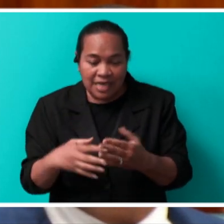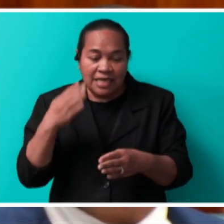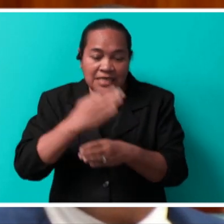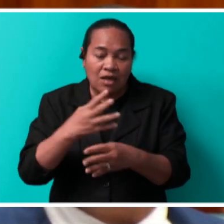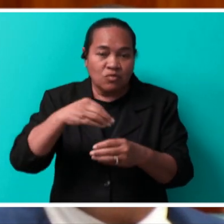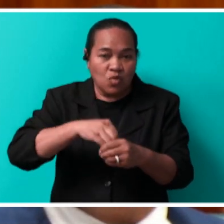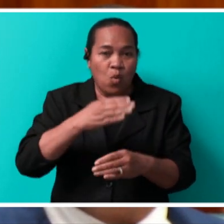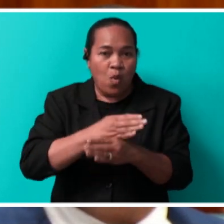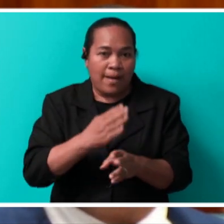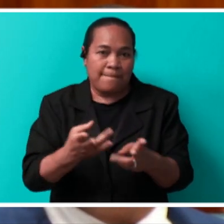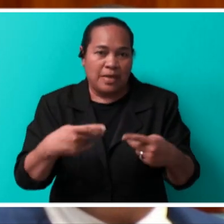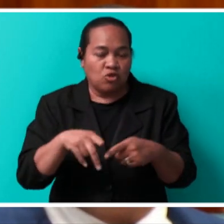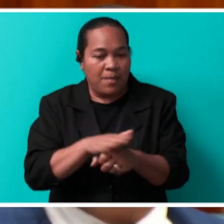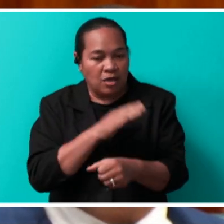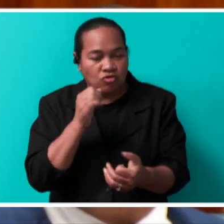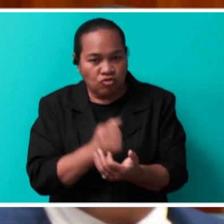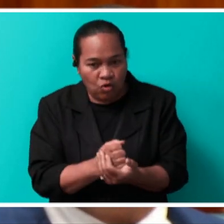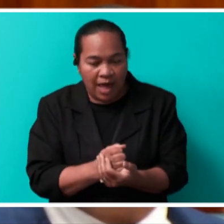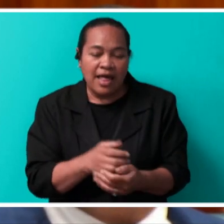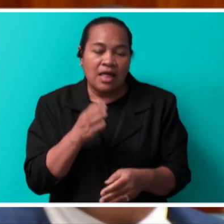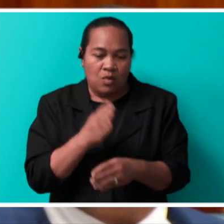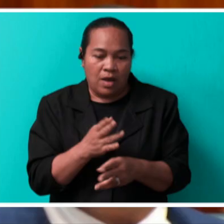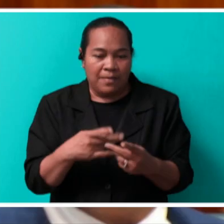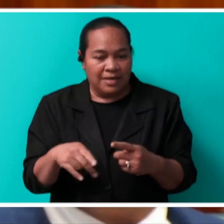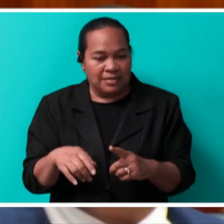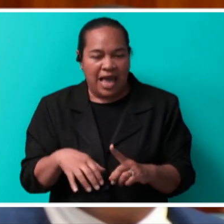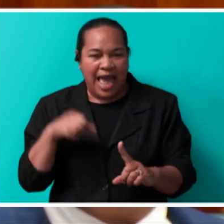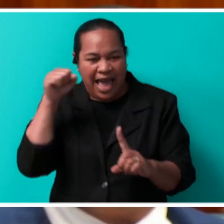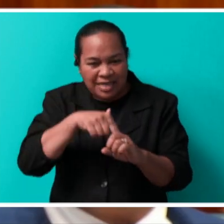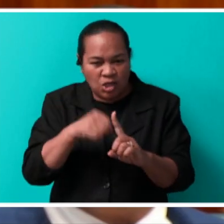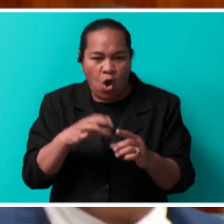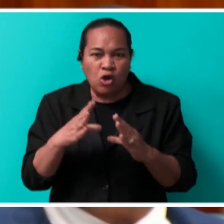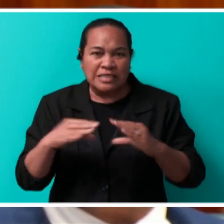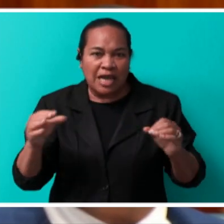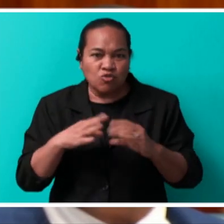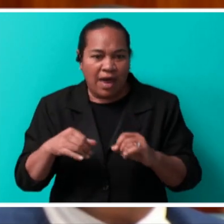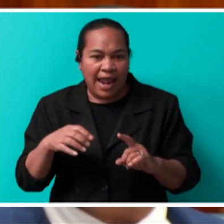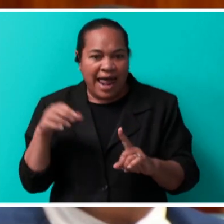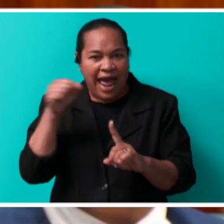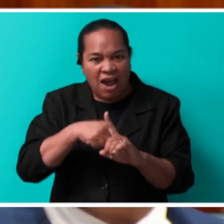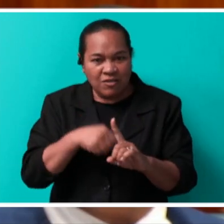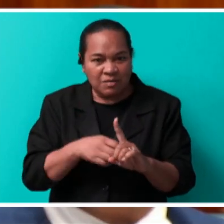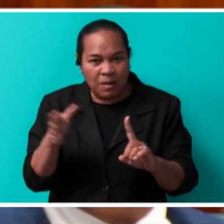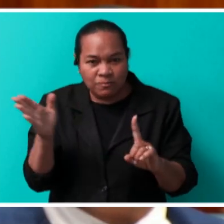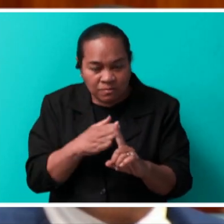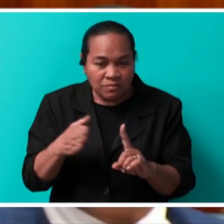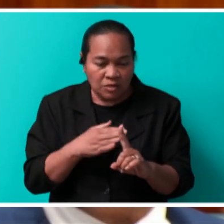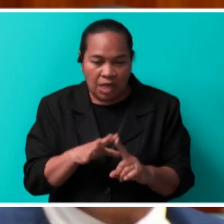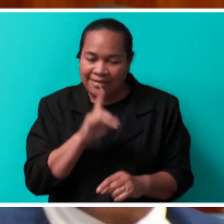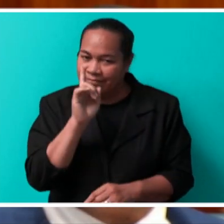to ensure the workplace harassment or sexual harassment is not committed. Mr. Speaker,